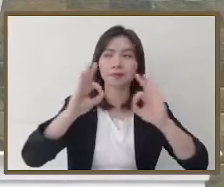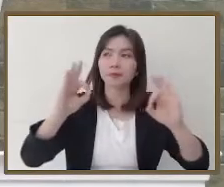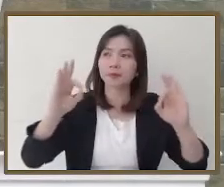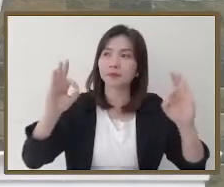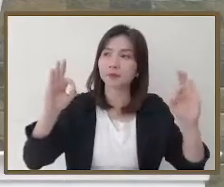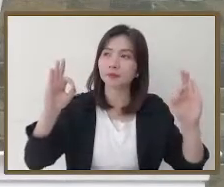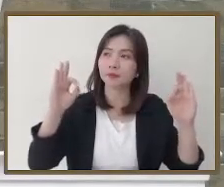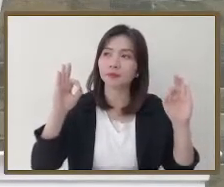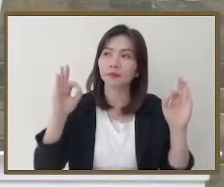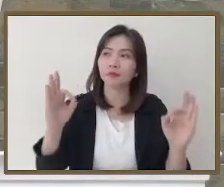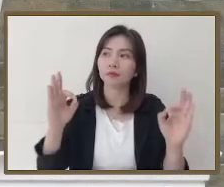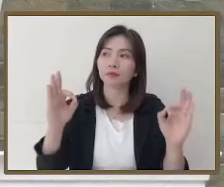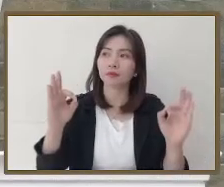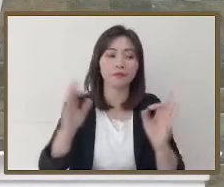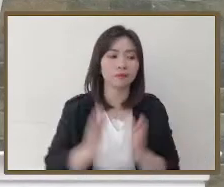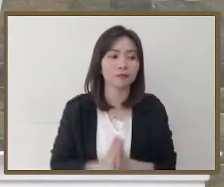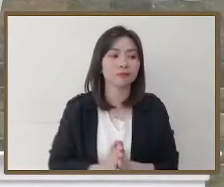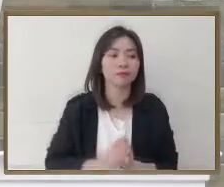free.